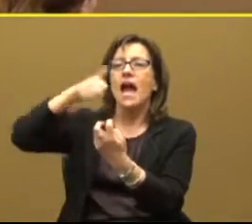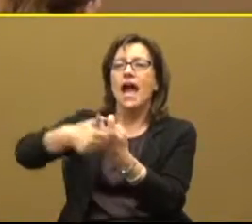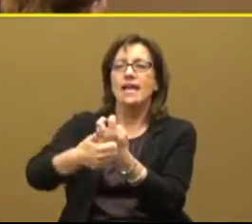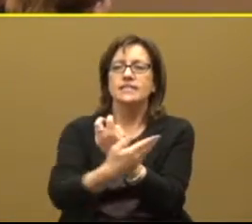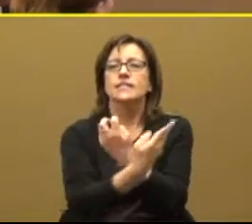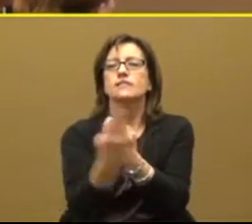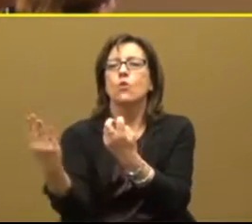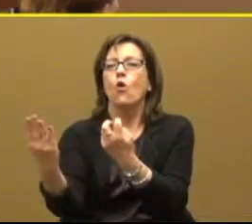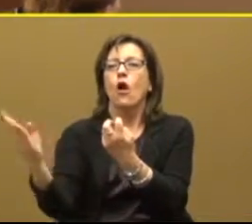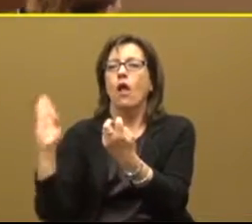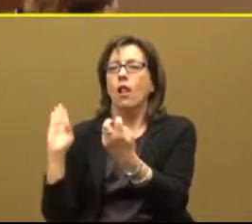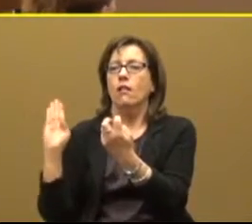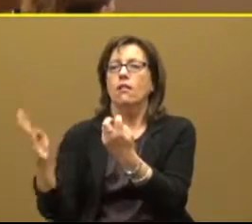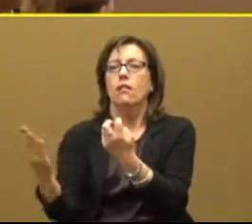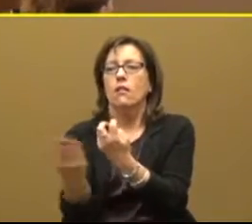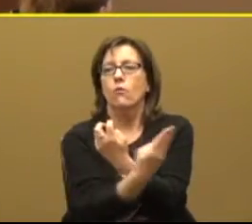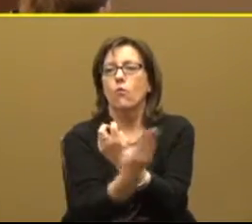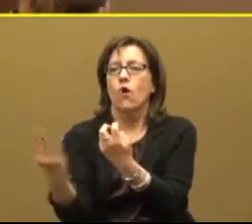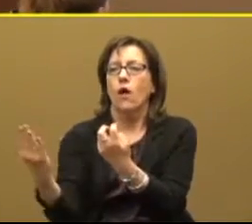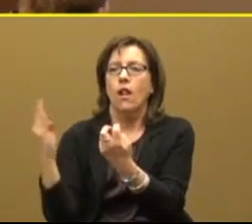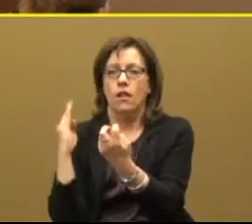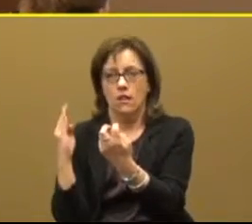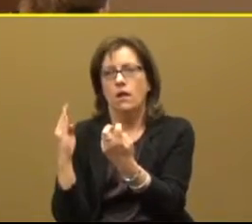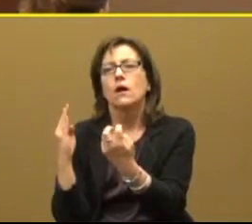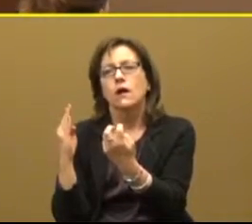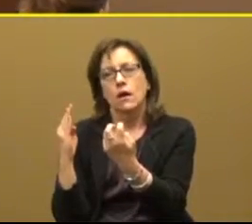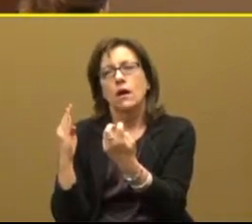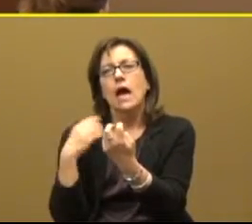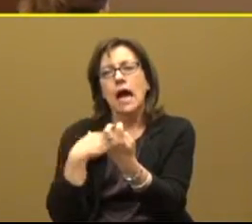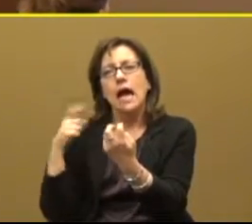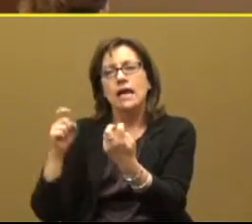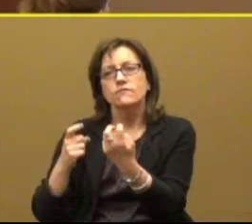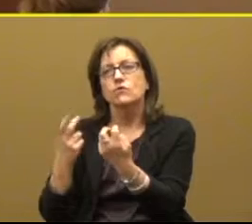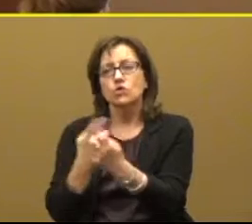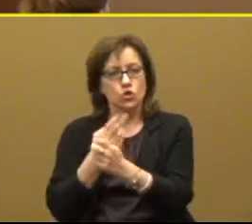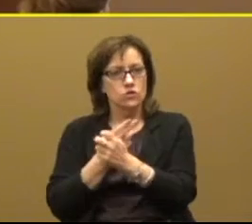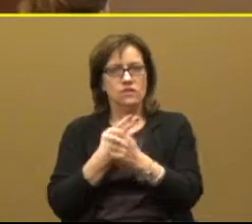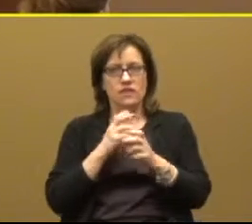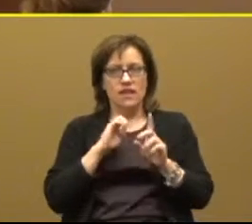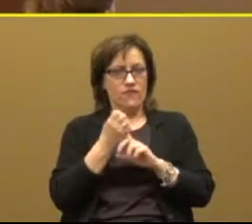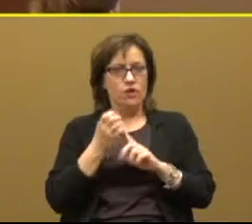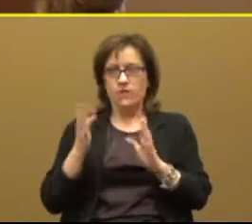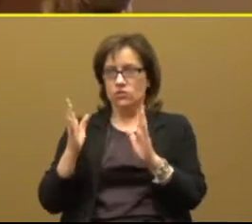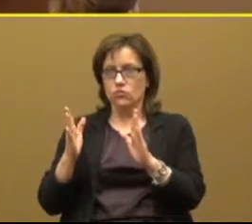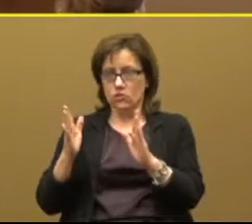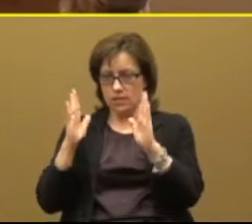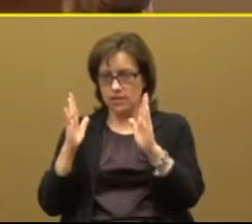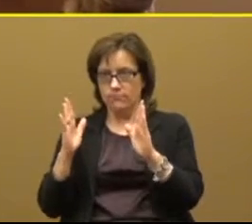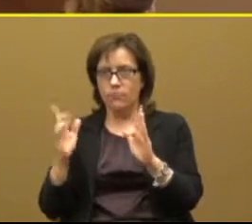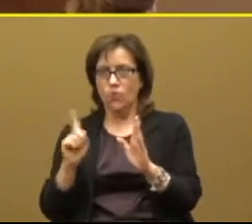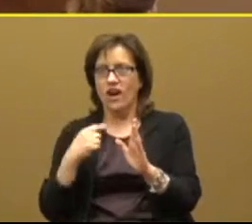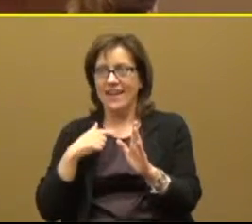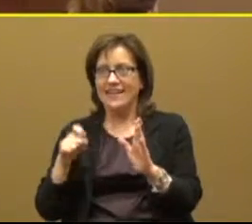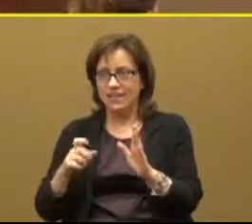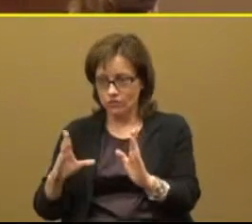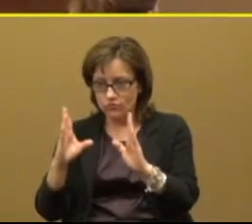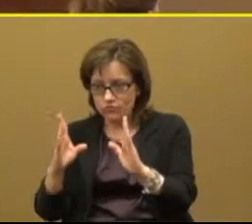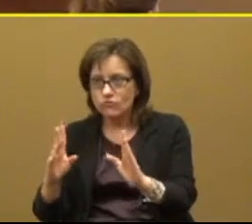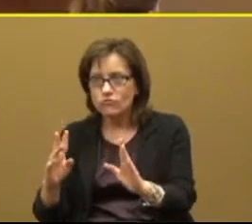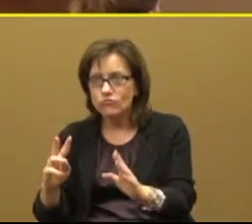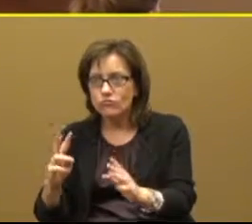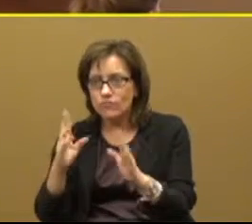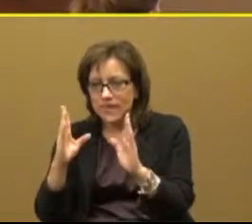I might even have a wall over here because I need to use my environment to keep my student where I need my student to